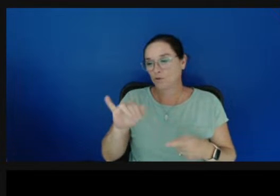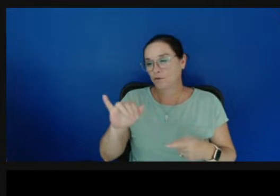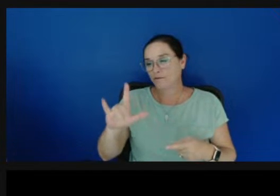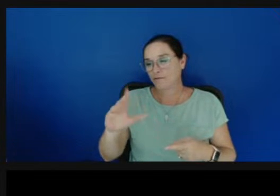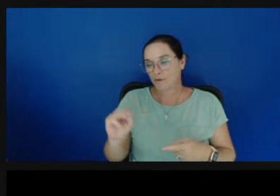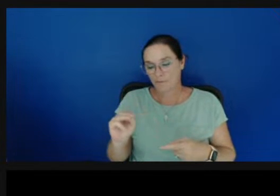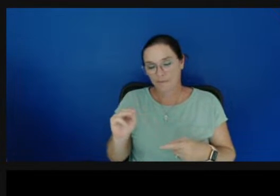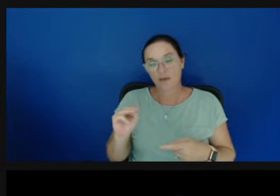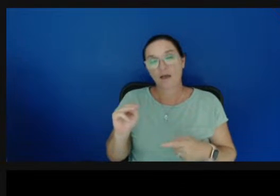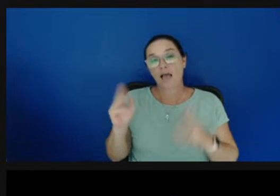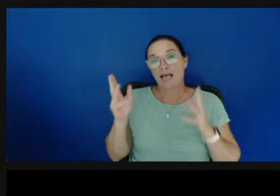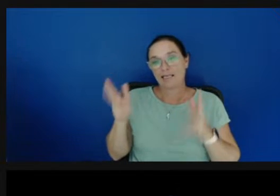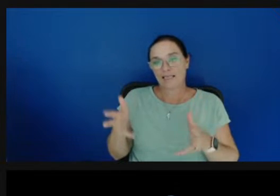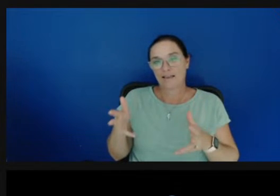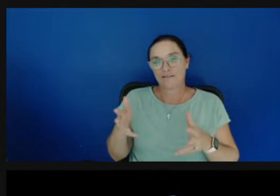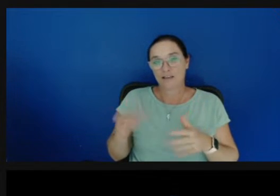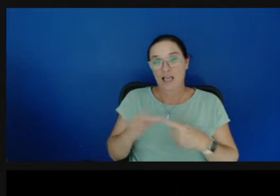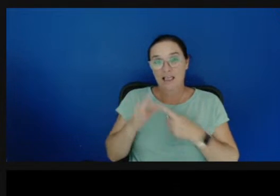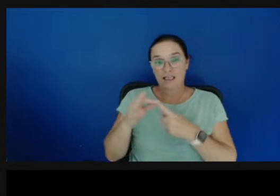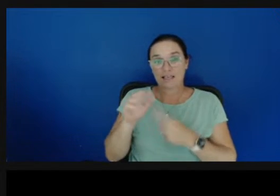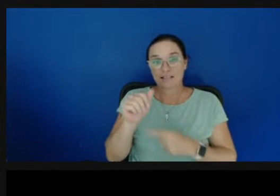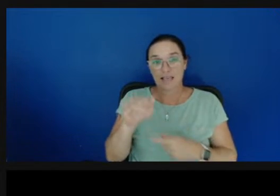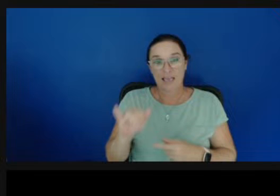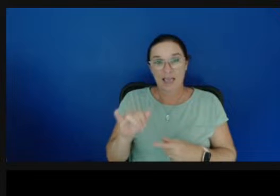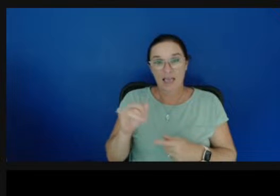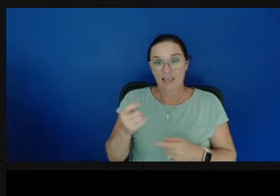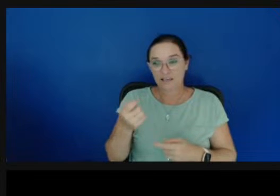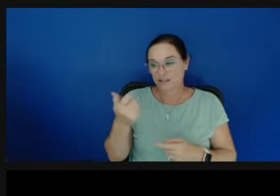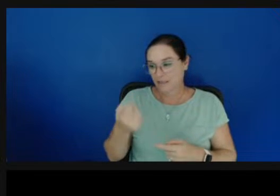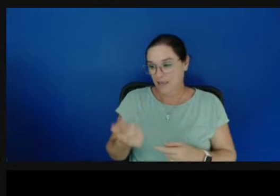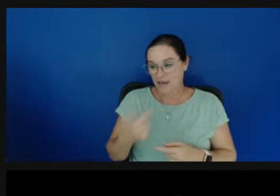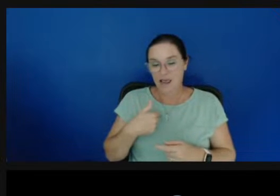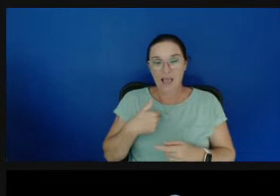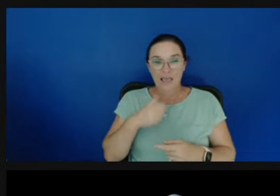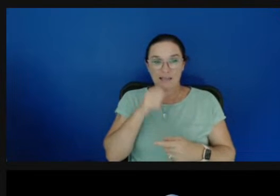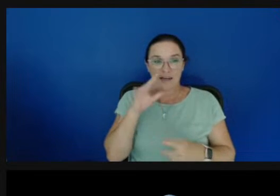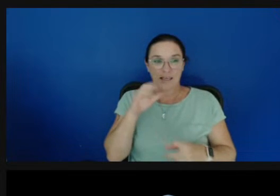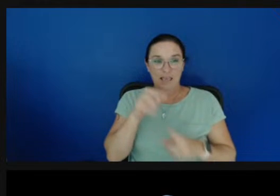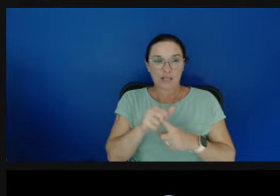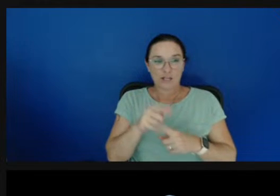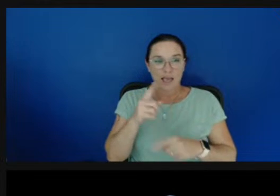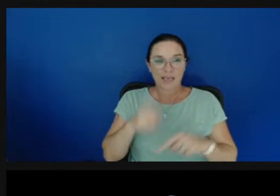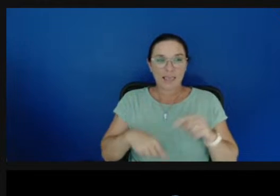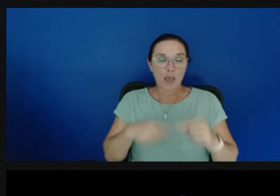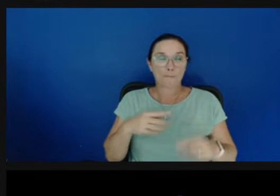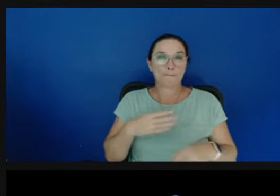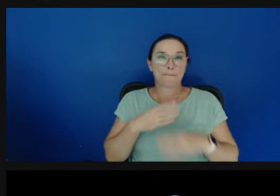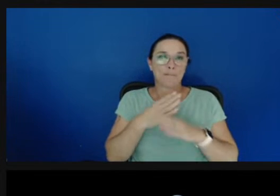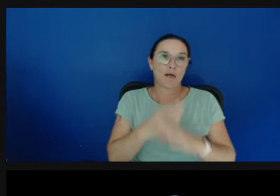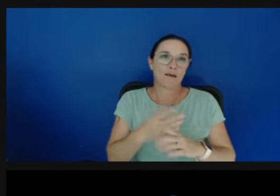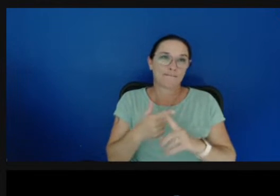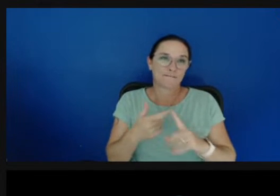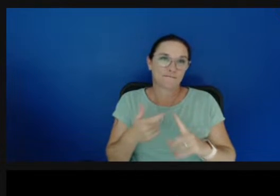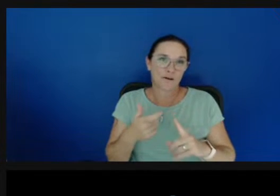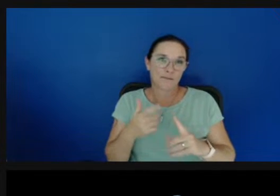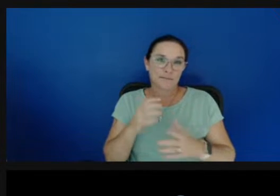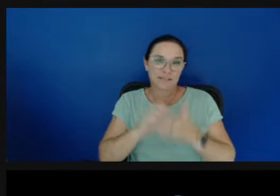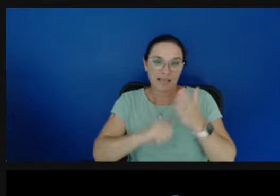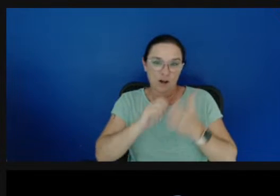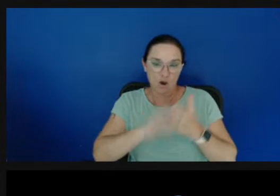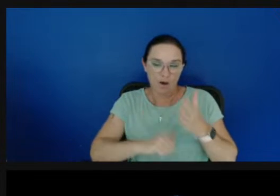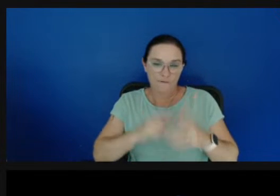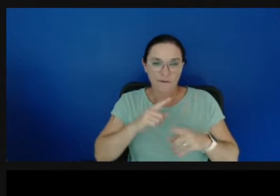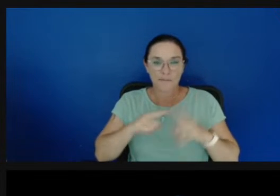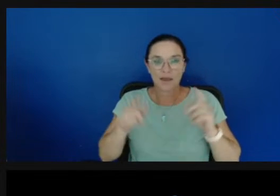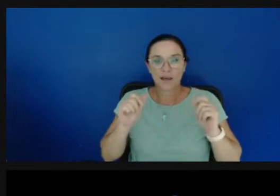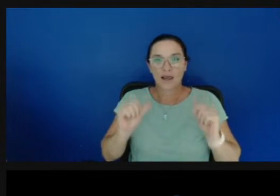film. Unless AI took it out and I didn't catch it, and because I can't really prevent it from taking it out, but I can redo it so that it stays in